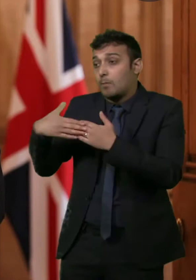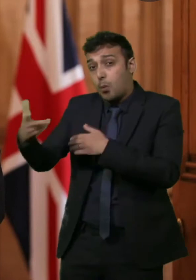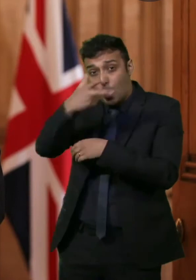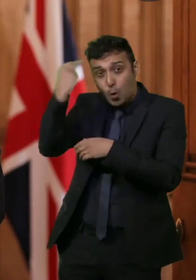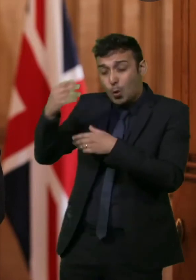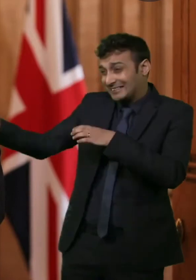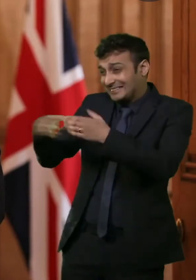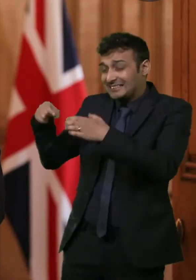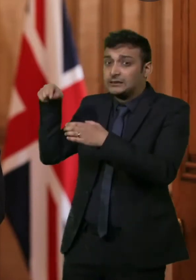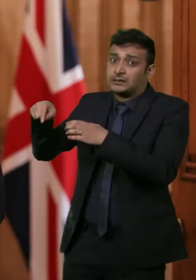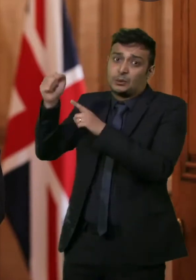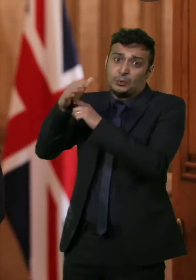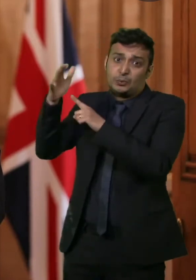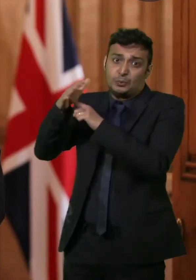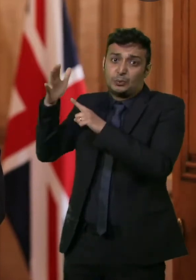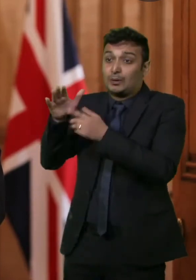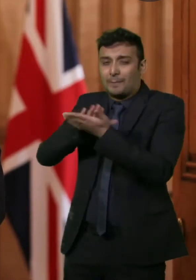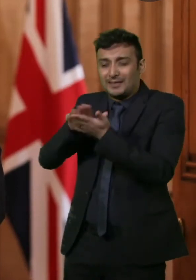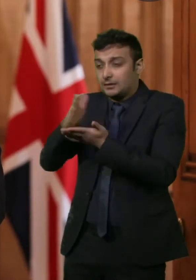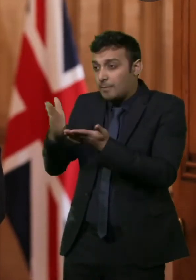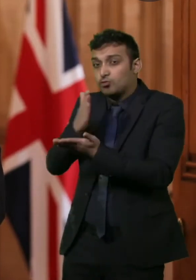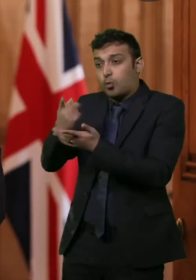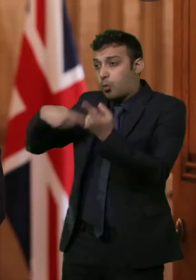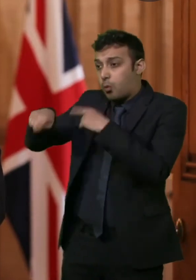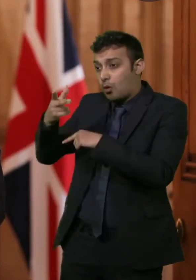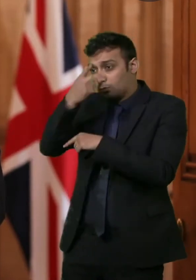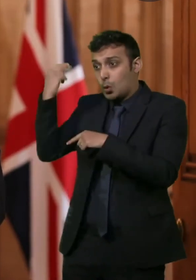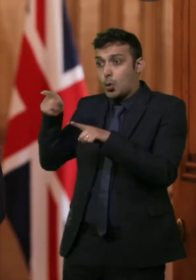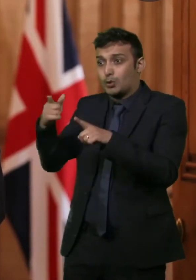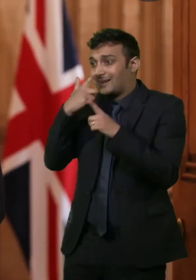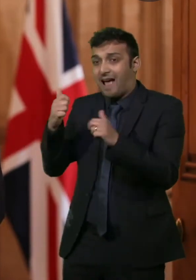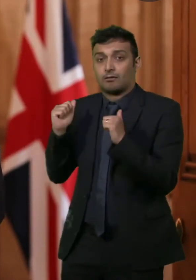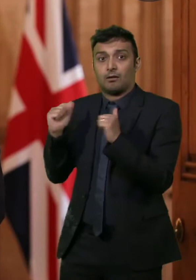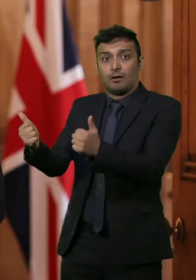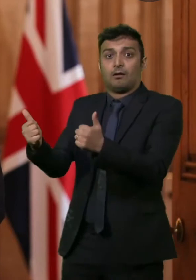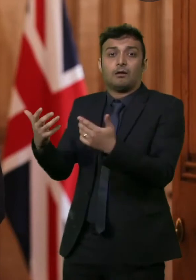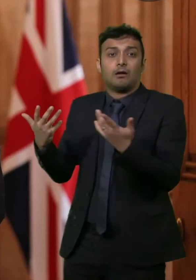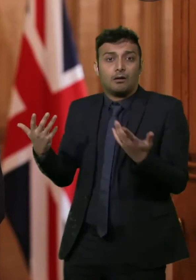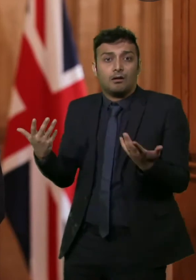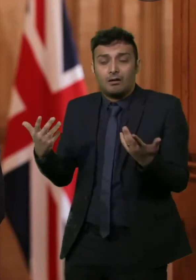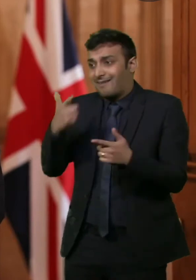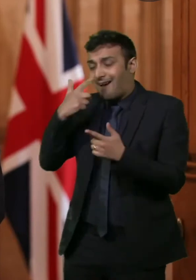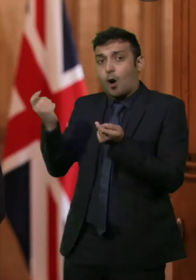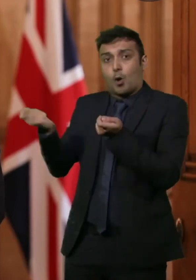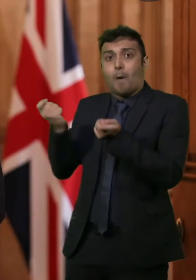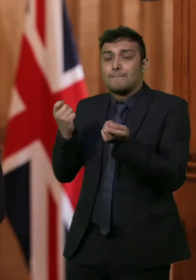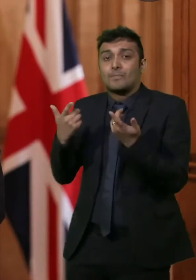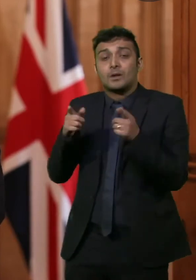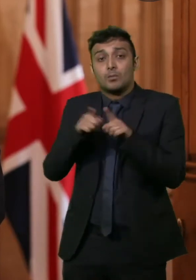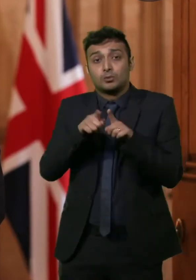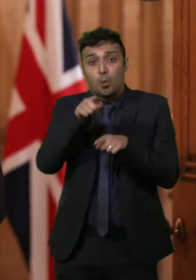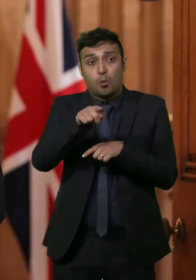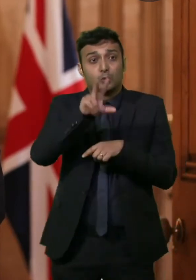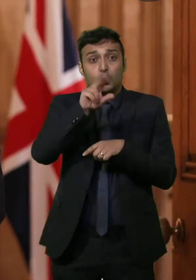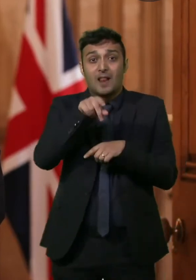nurses across the country, in addition to the 12.8% pay increase that they got